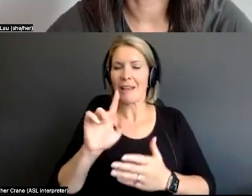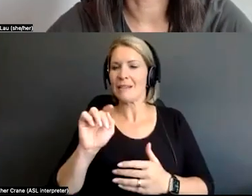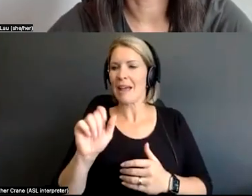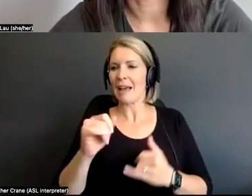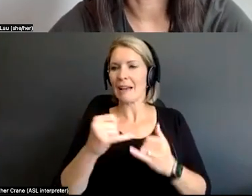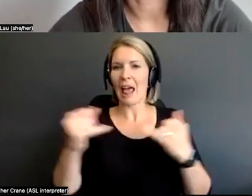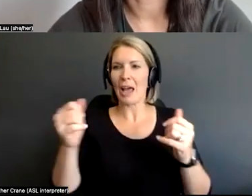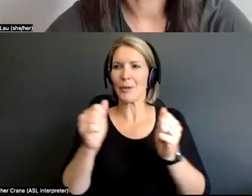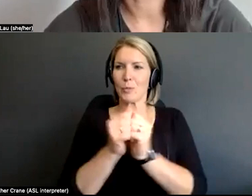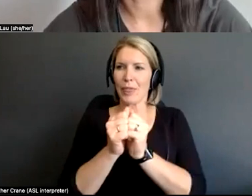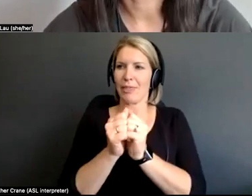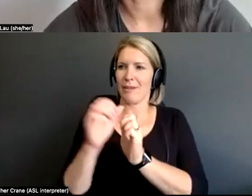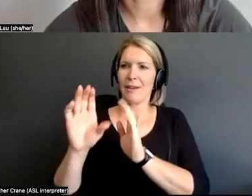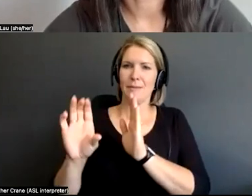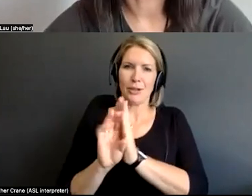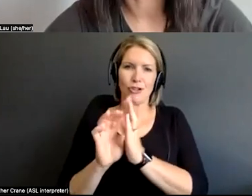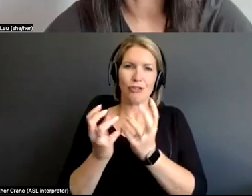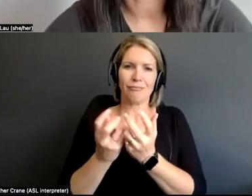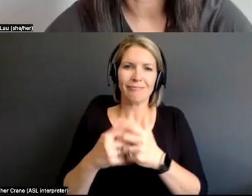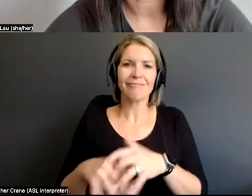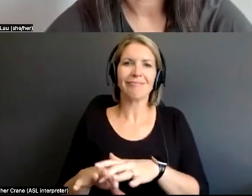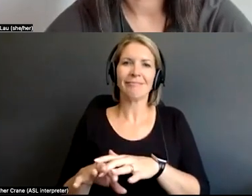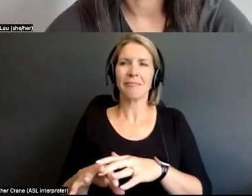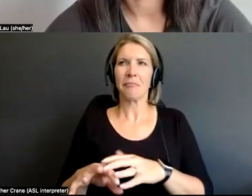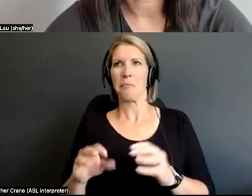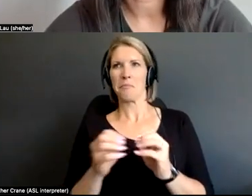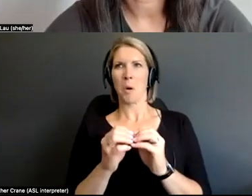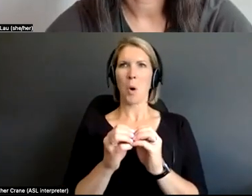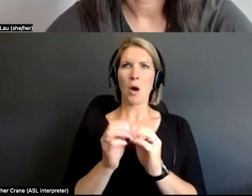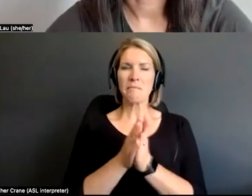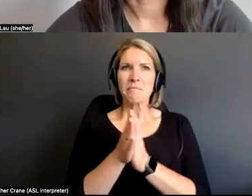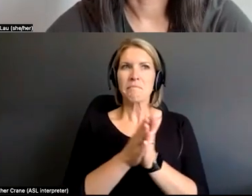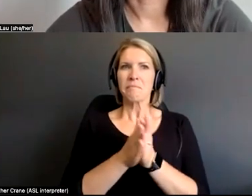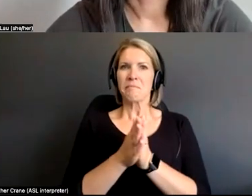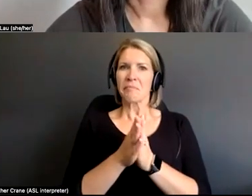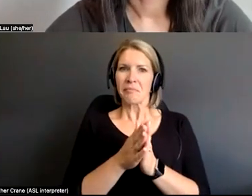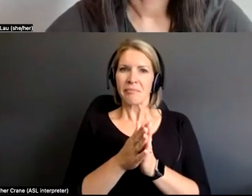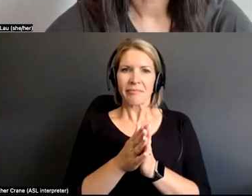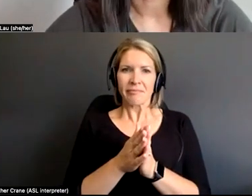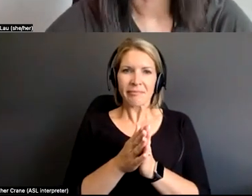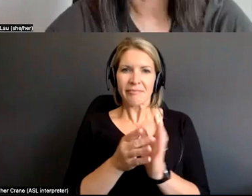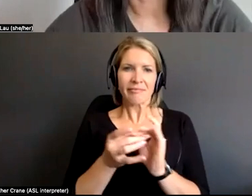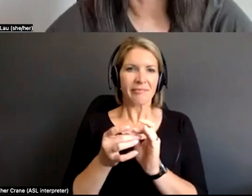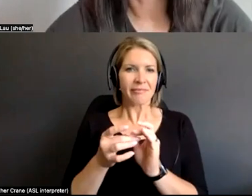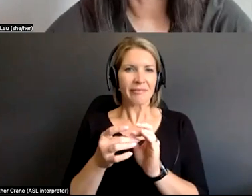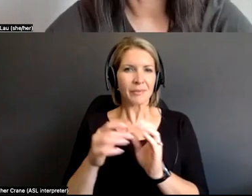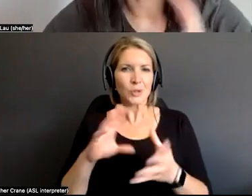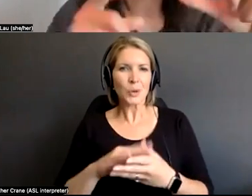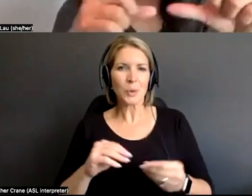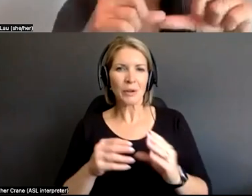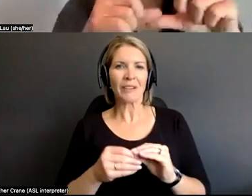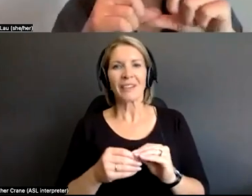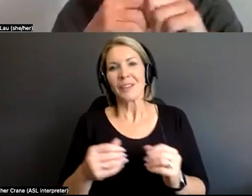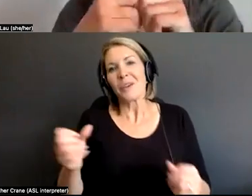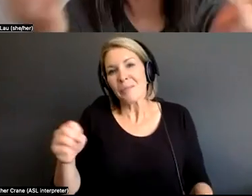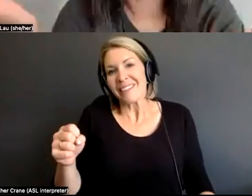work together and tell a little bit, hint more to the story and pique your interest. But it's interesting, yeah, if it's a